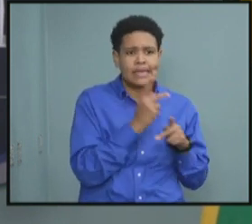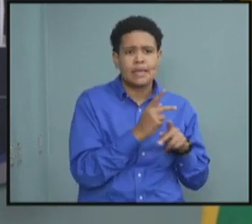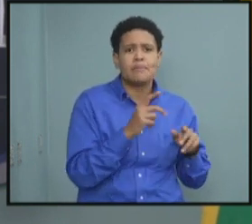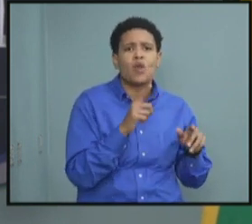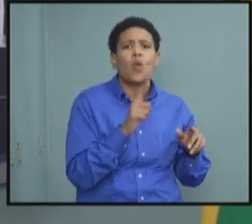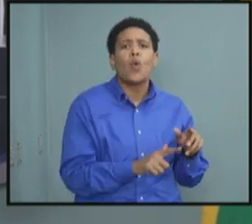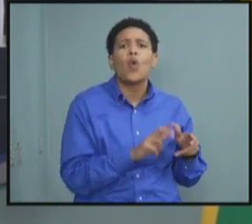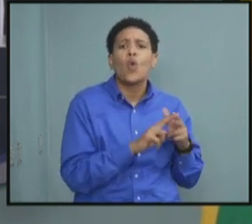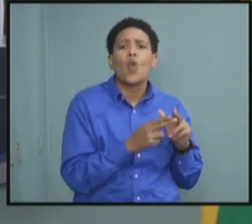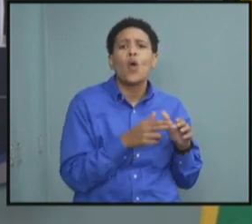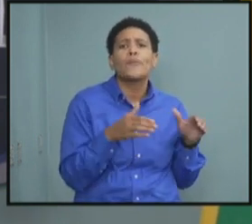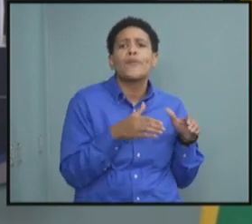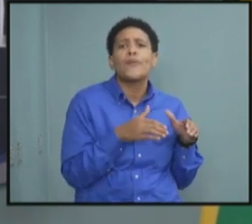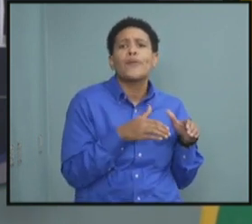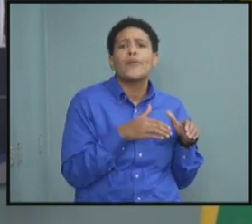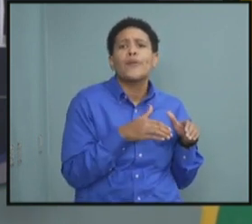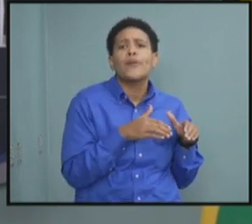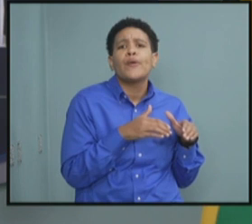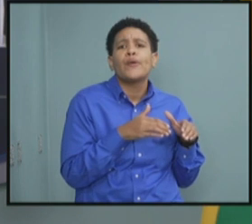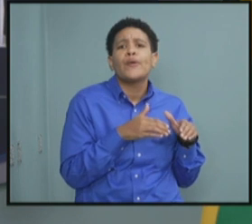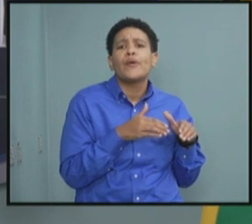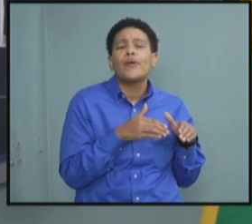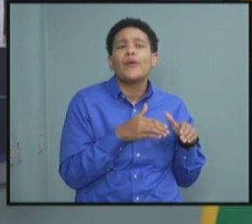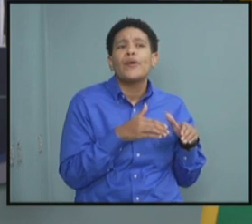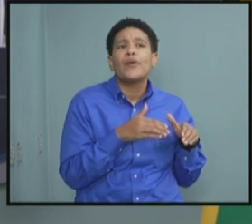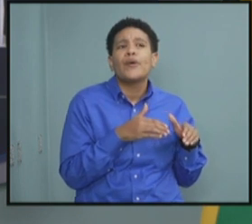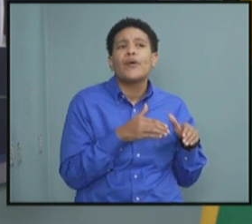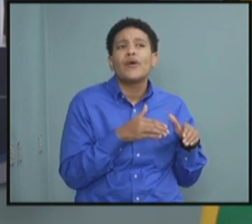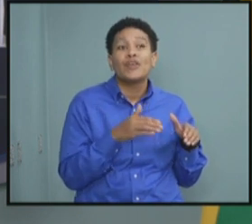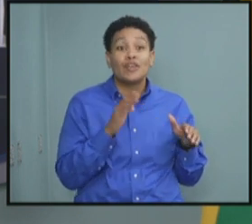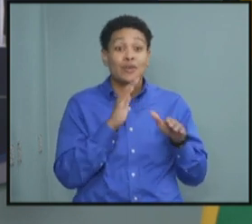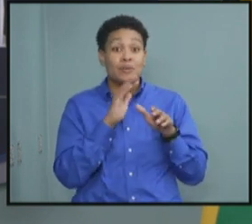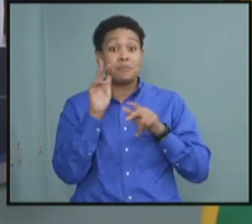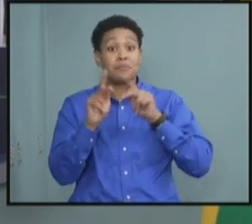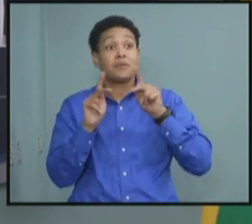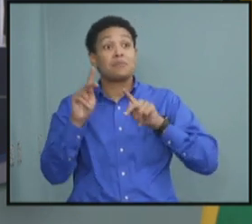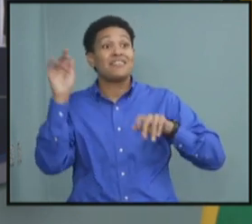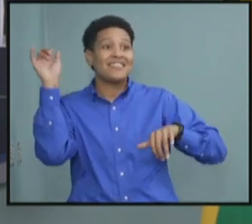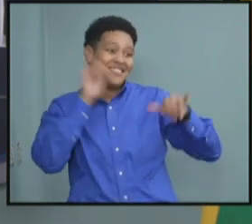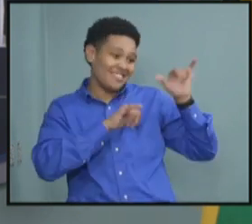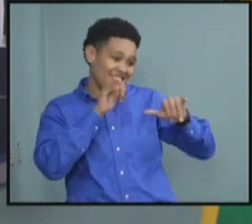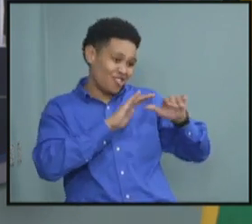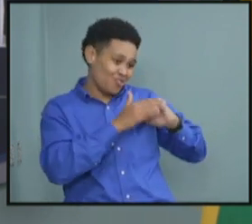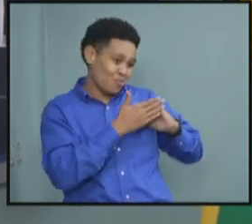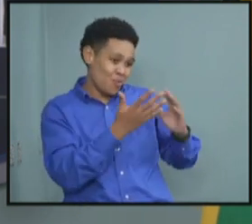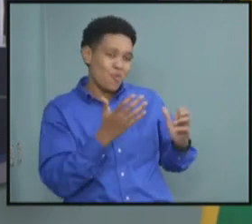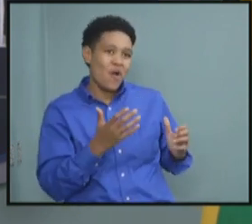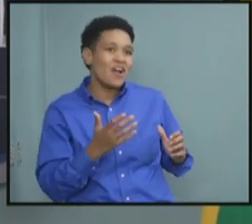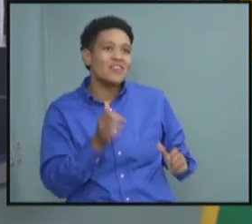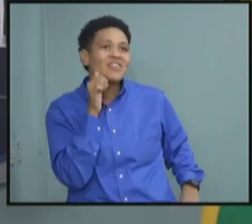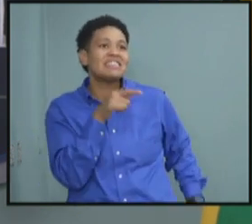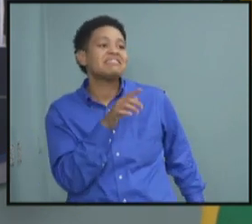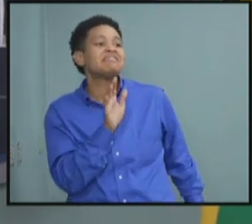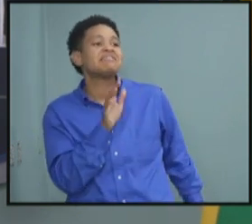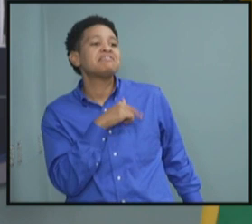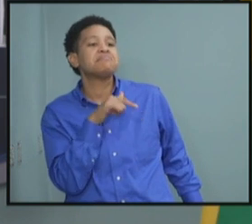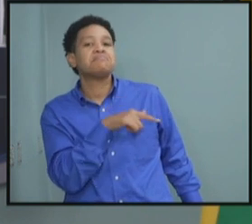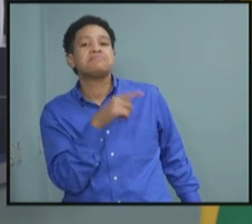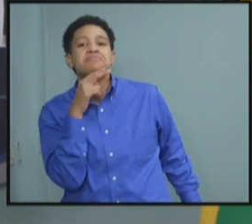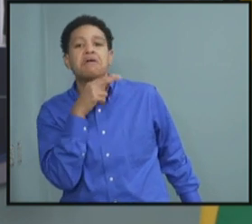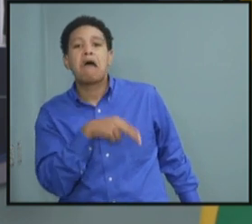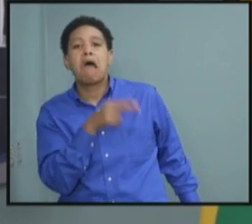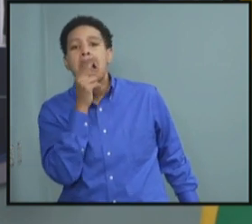level, then our destination will not be seen as attractive. So all works